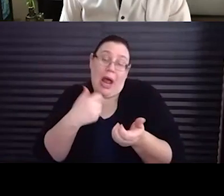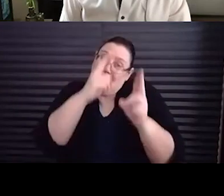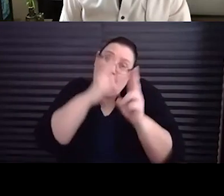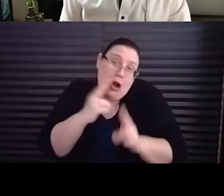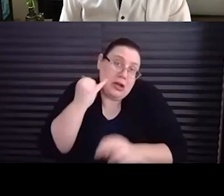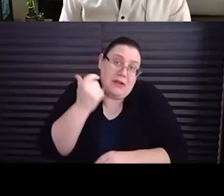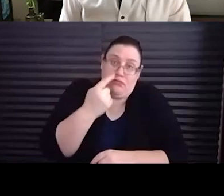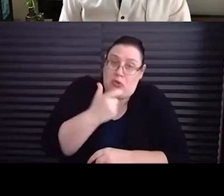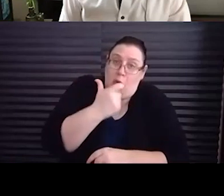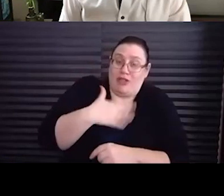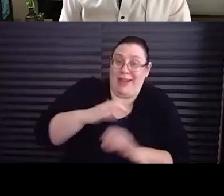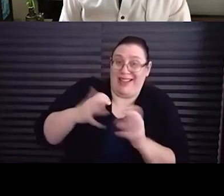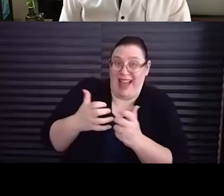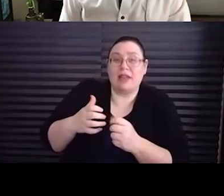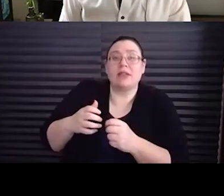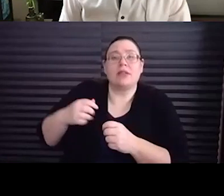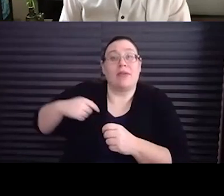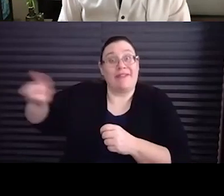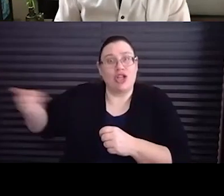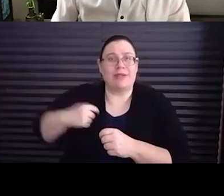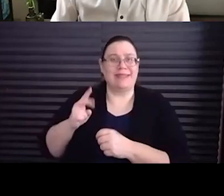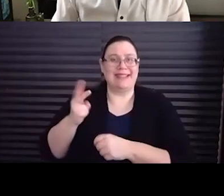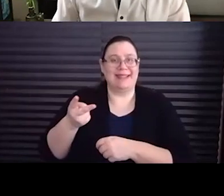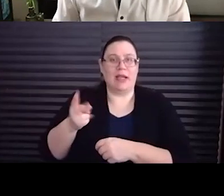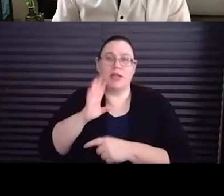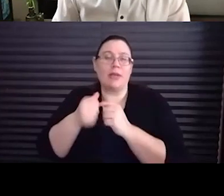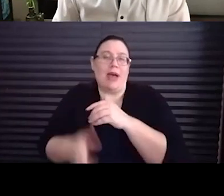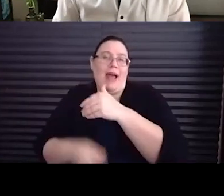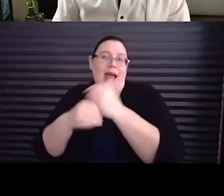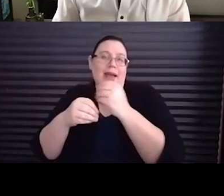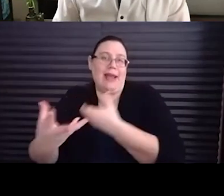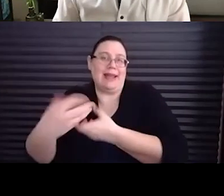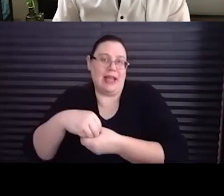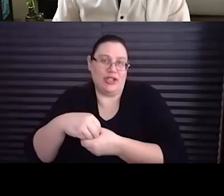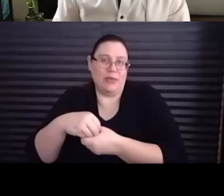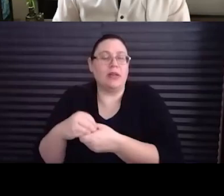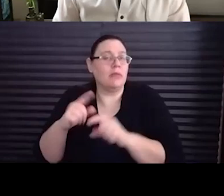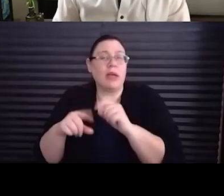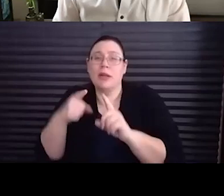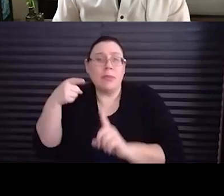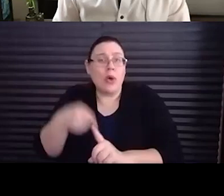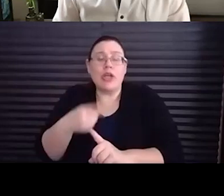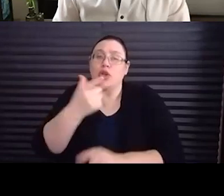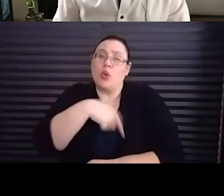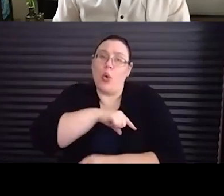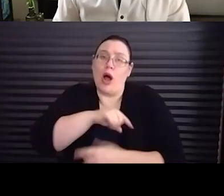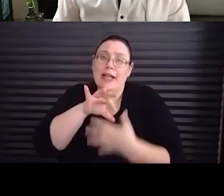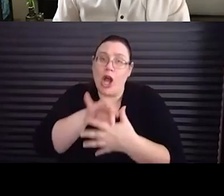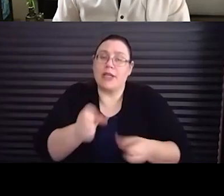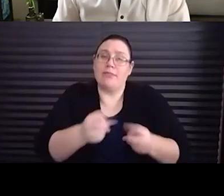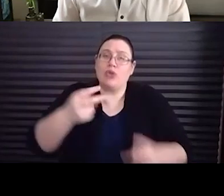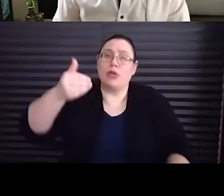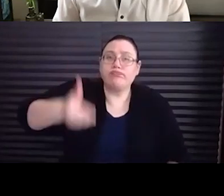my class, which is a follow-up. We talk a lot about increasing engagement, but it continues to come down to quality content posted consistently within